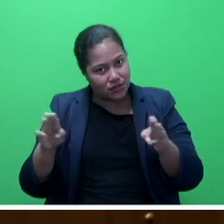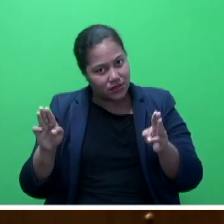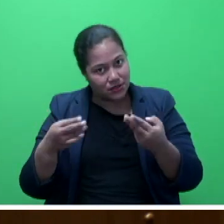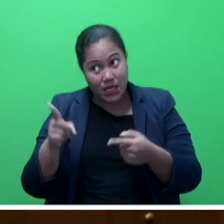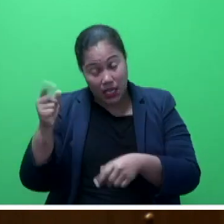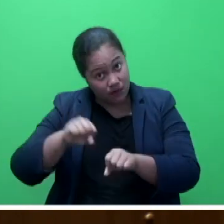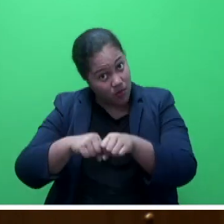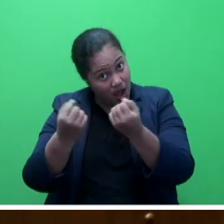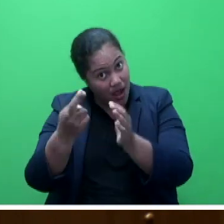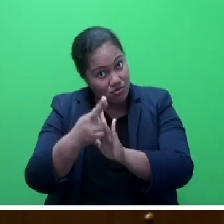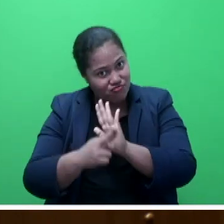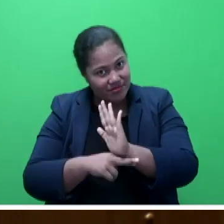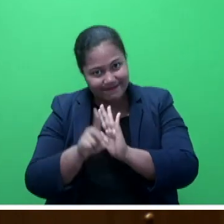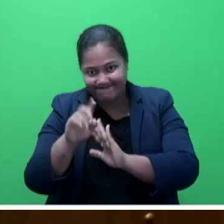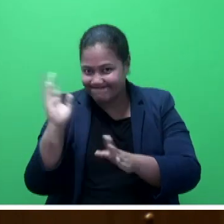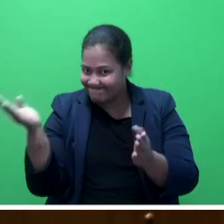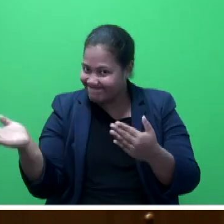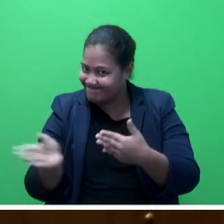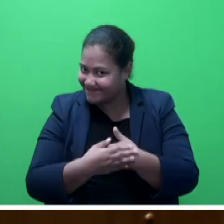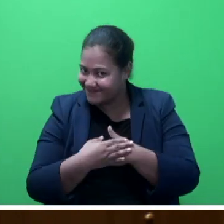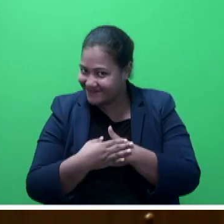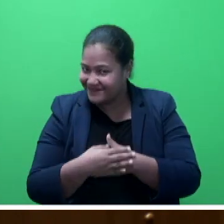rules and you will be shut down.